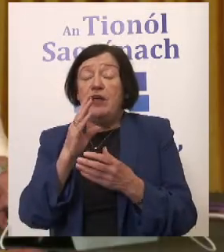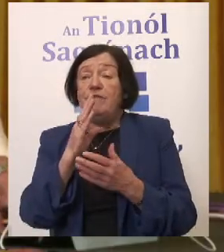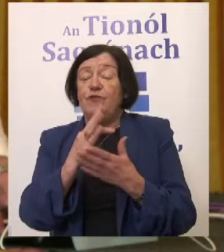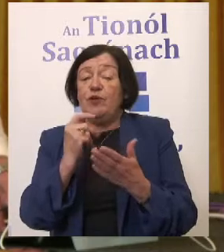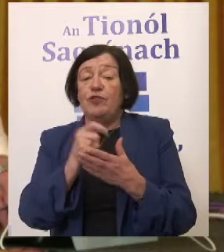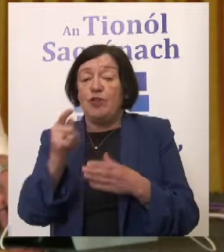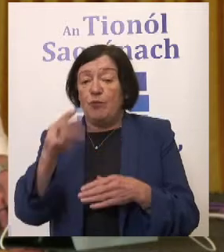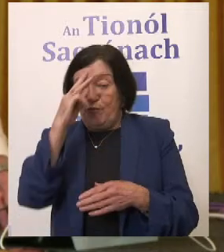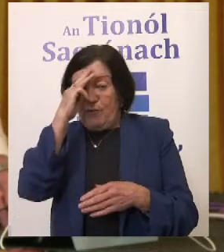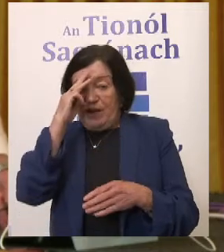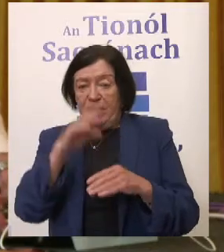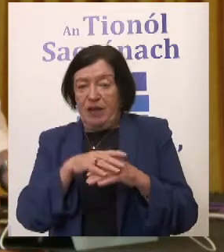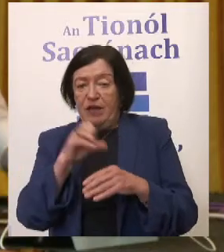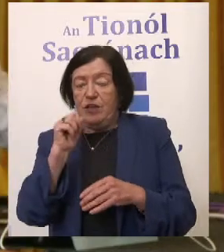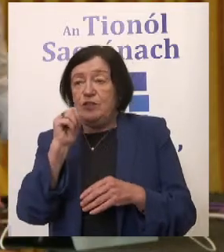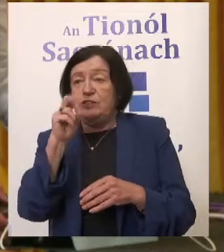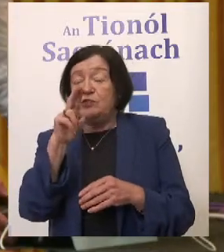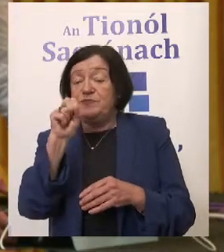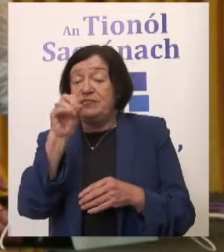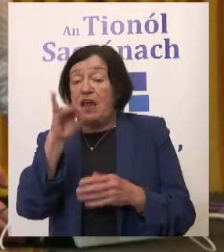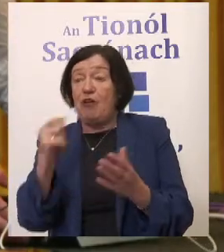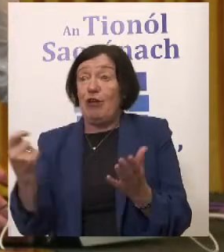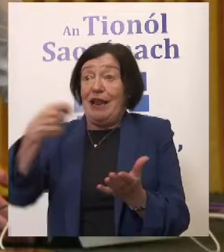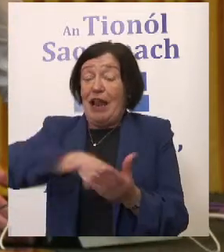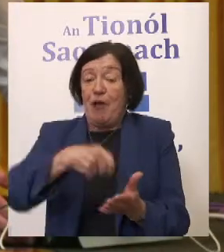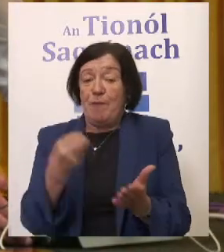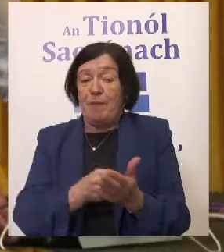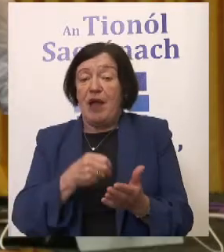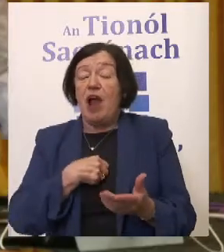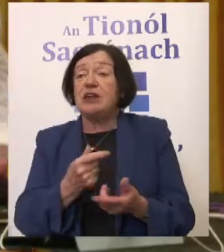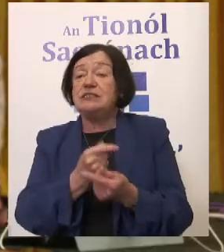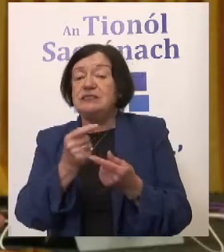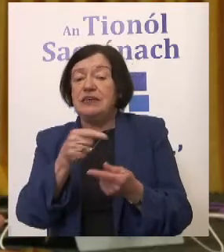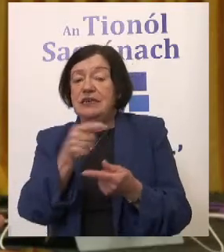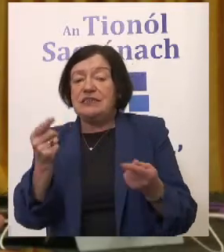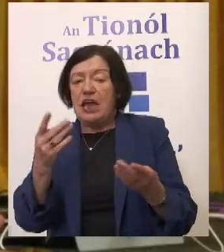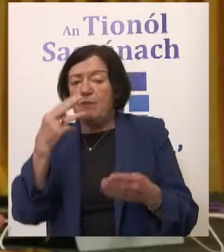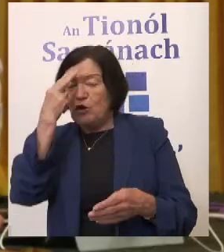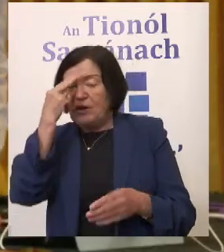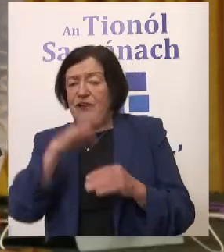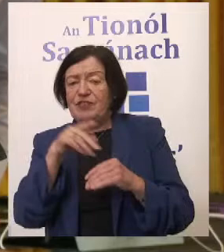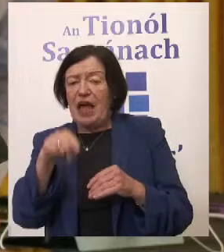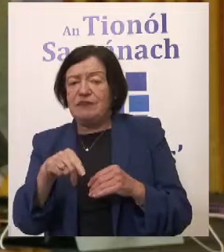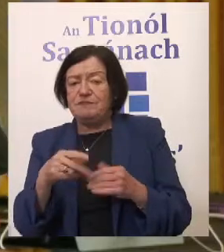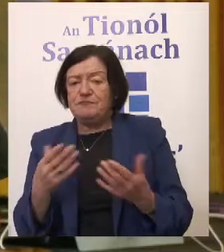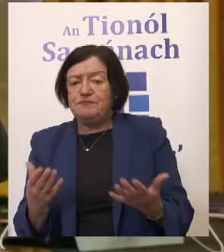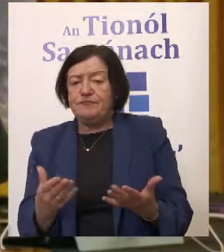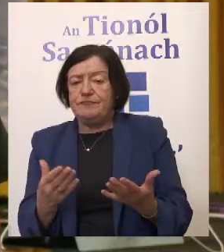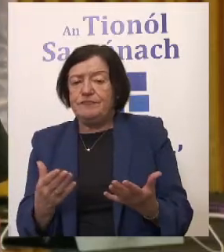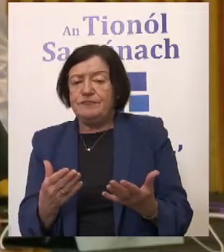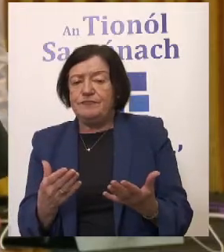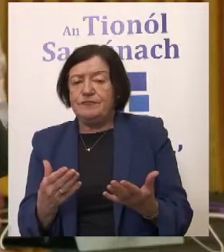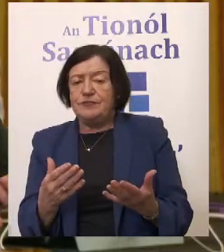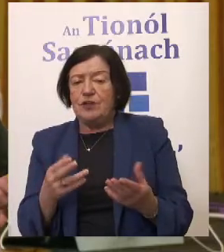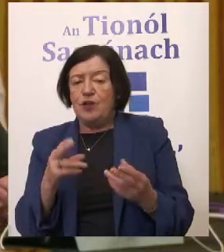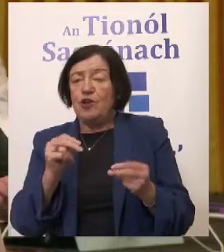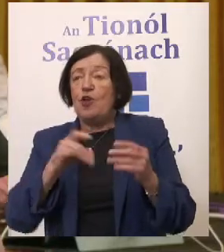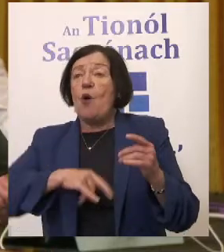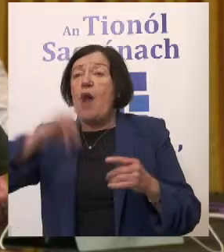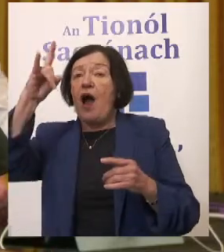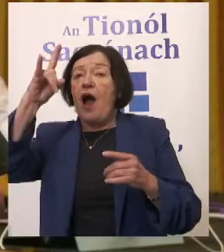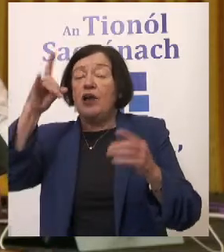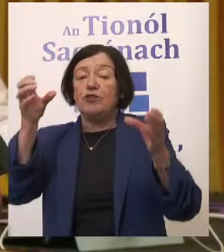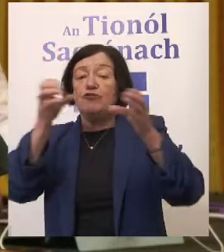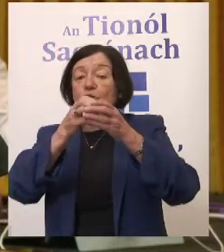occasions the principle of subsidiarity. Now, our table's understanding of that principle is that no higher